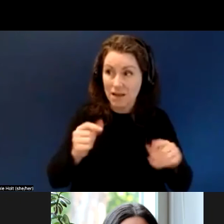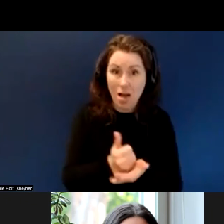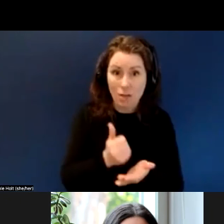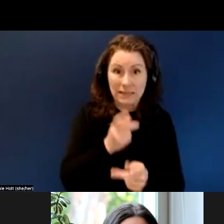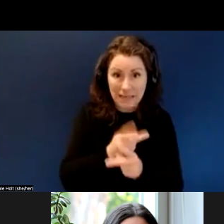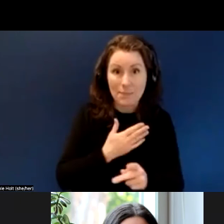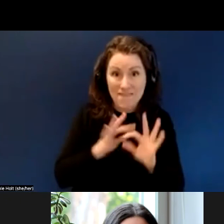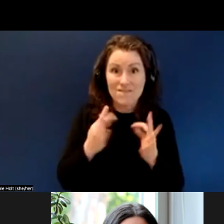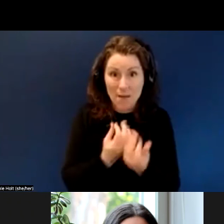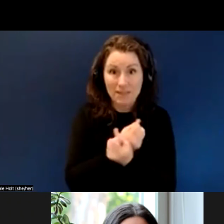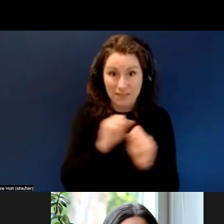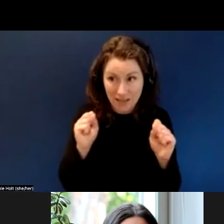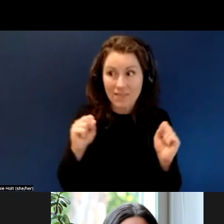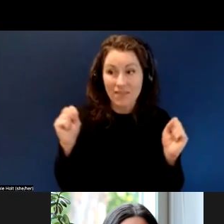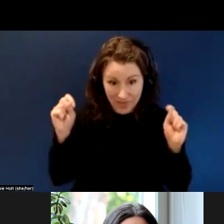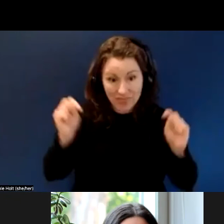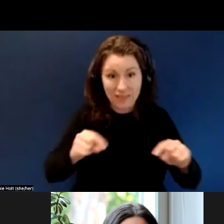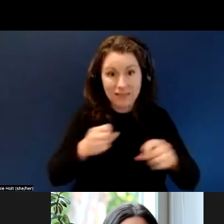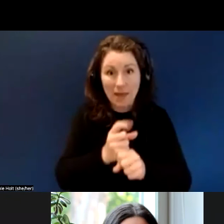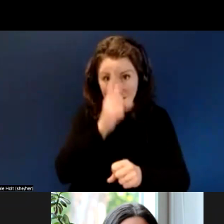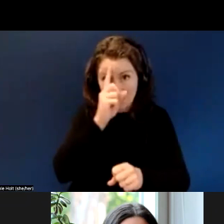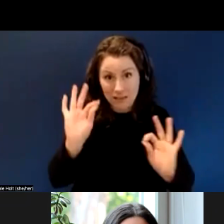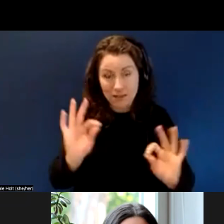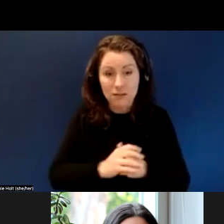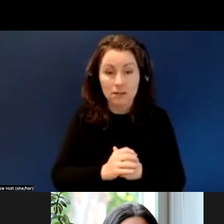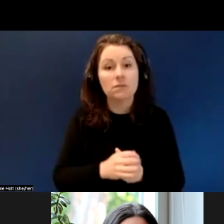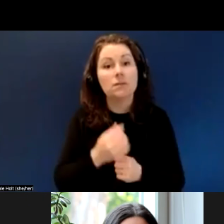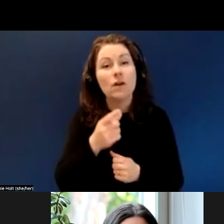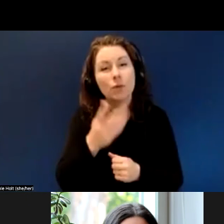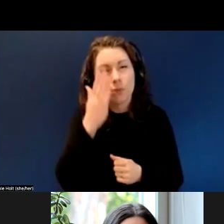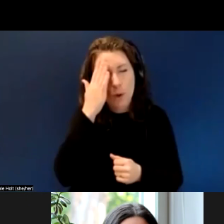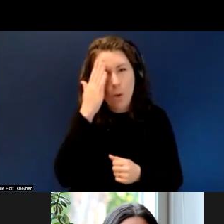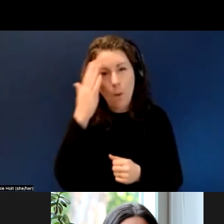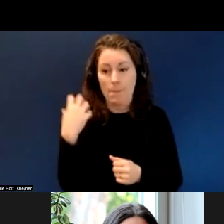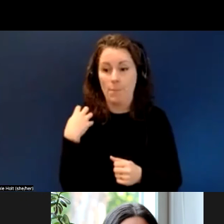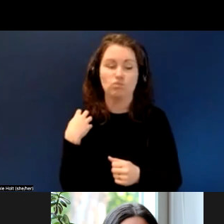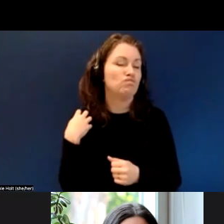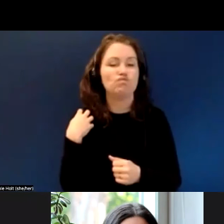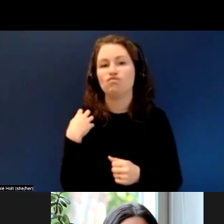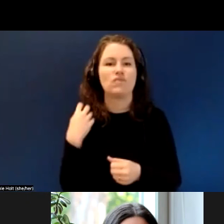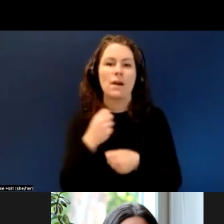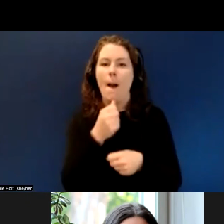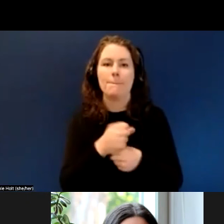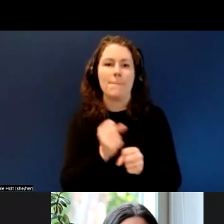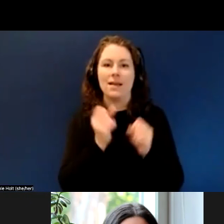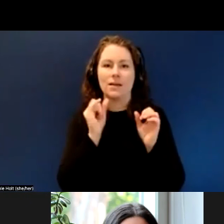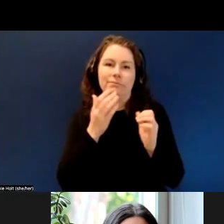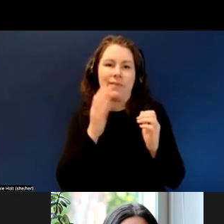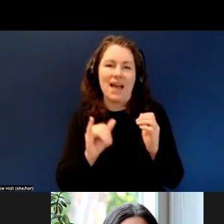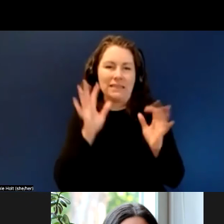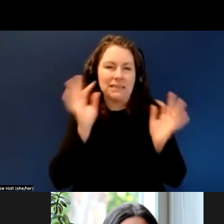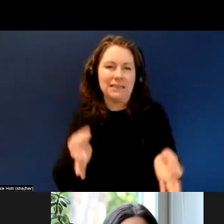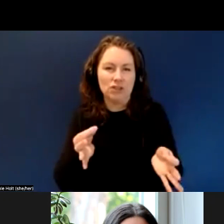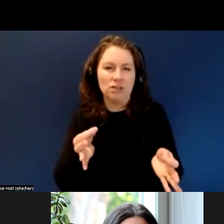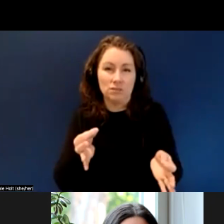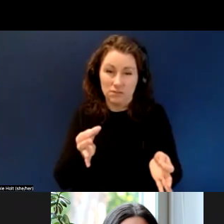family safe, and this is something that makes sense. Or if you know of employers that are not making those safe decisions, to say, have you thought about the impact that